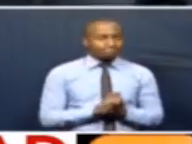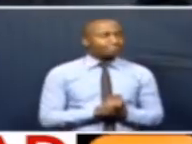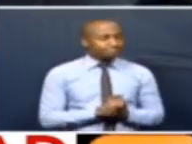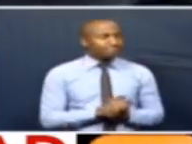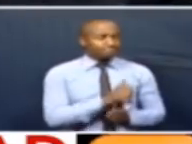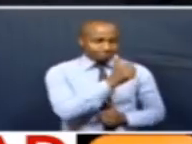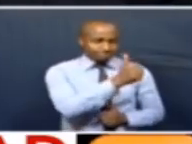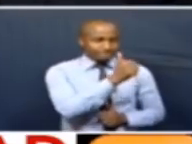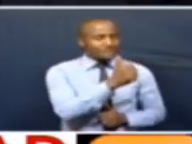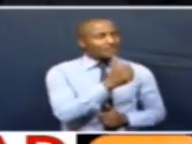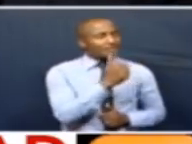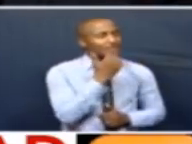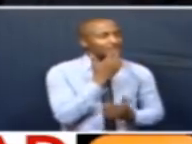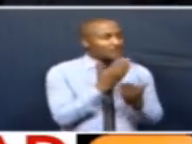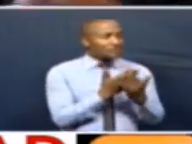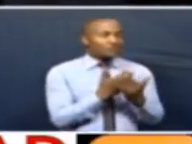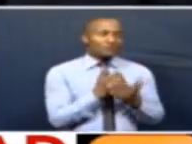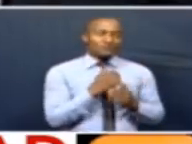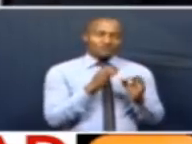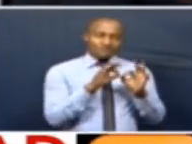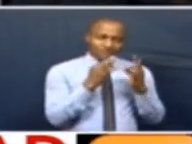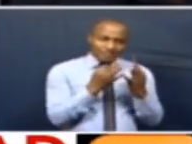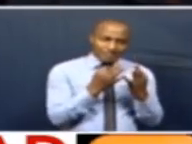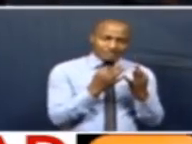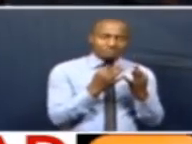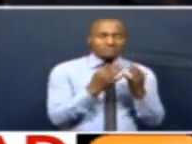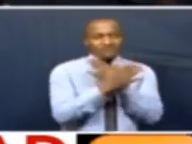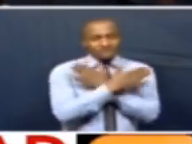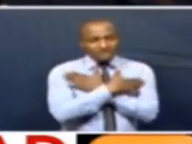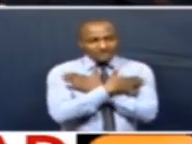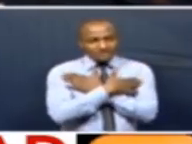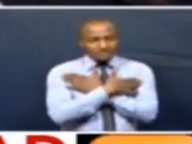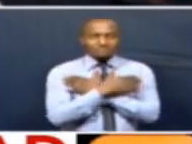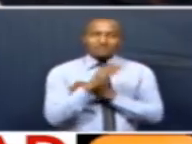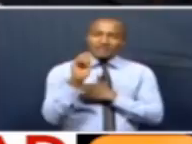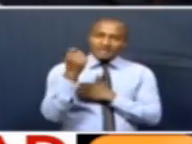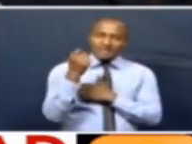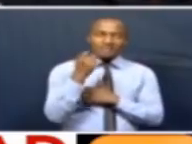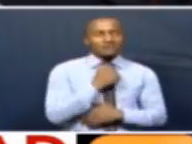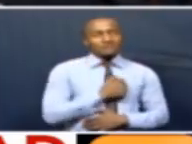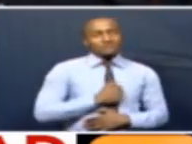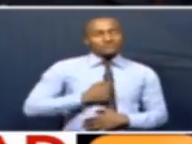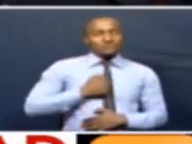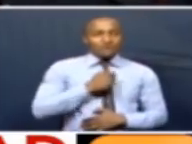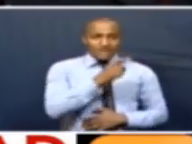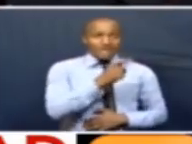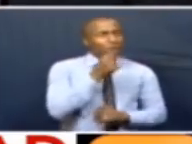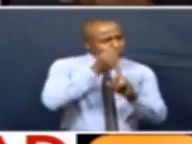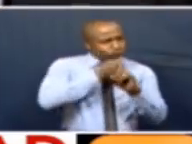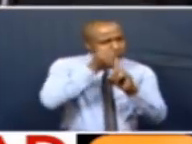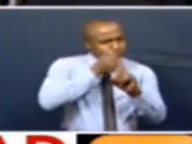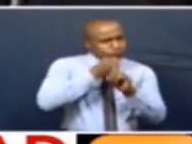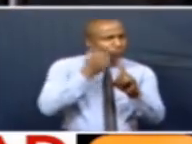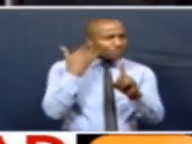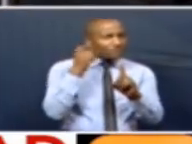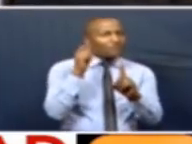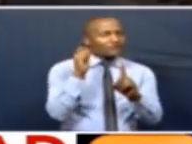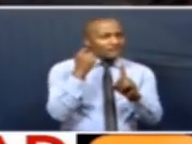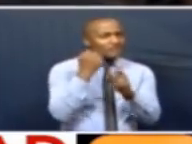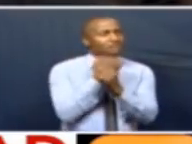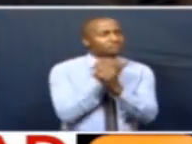to family and friends and the nation at large with his role in the second liberation, of course, well